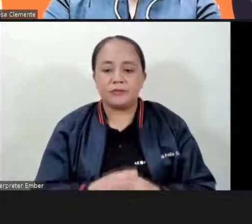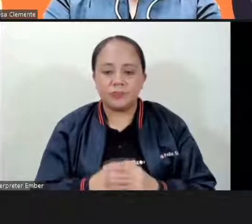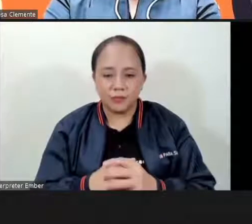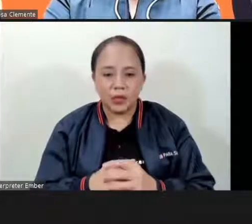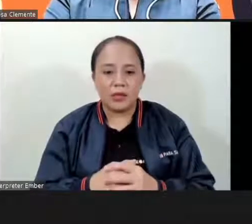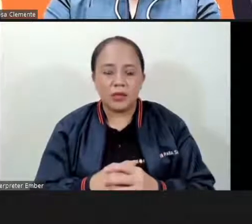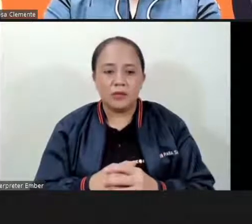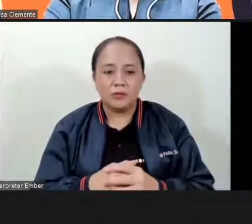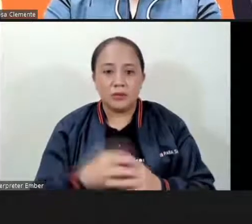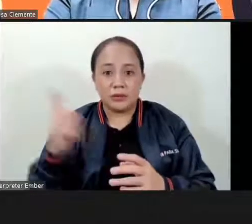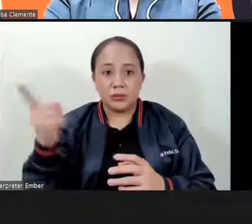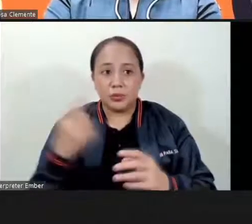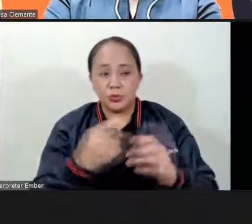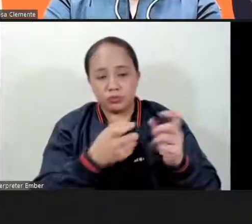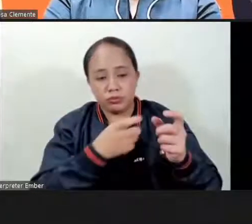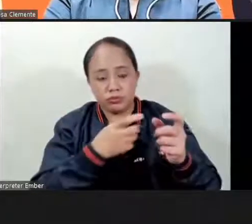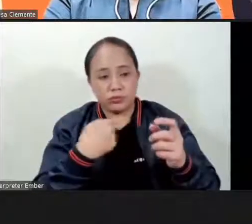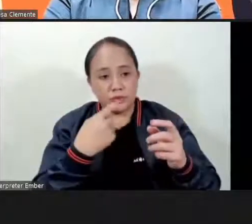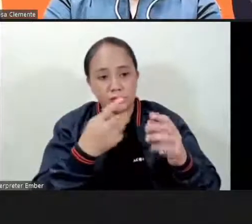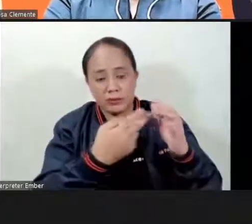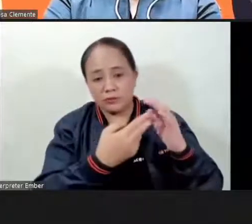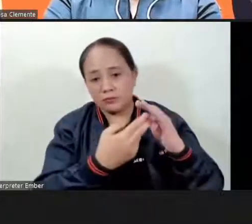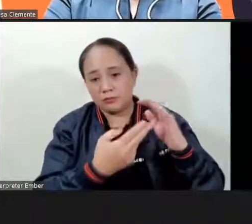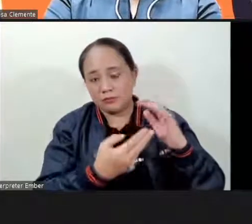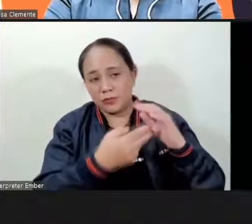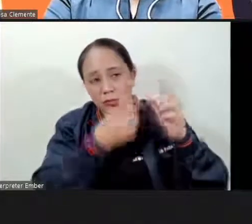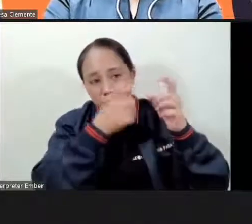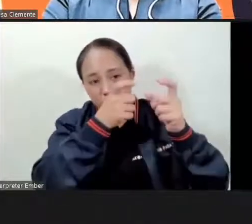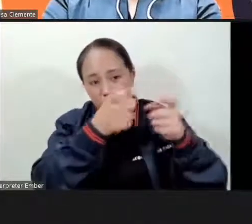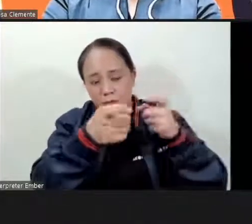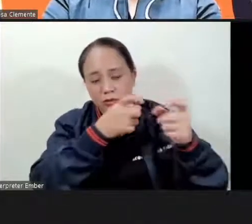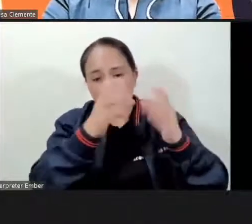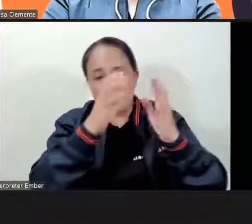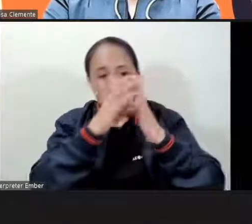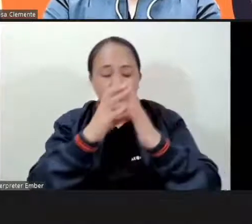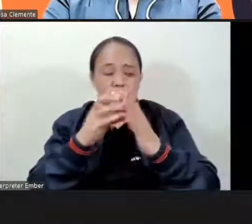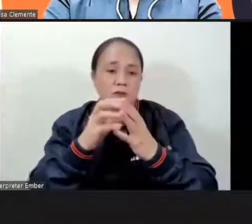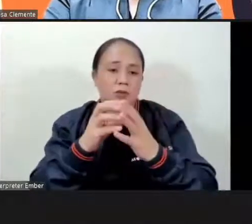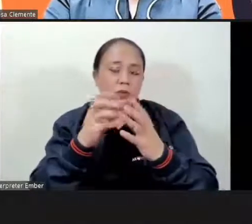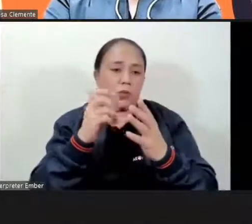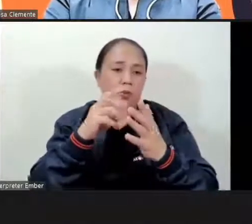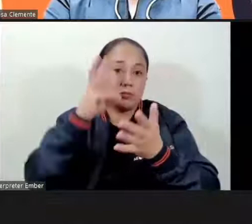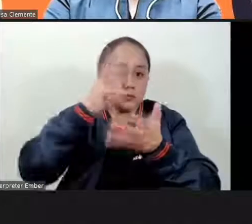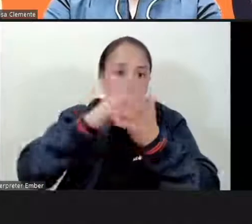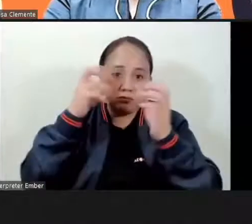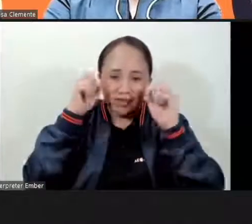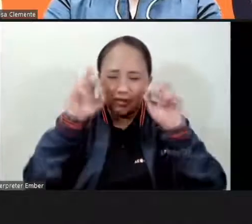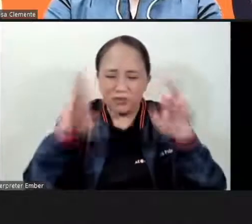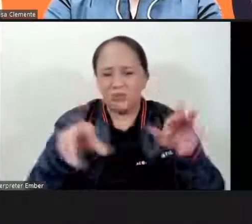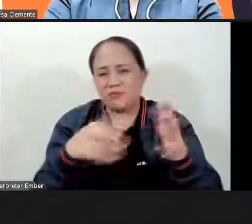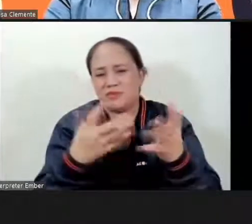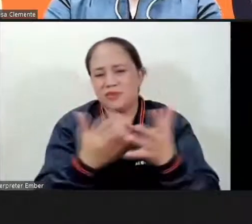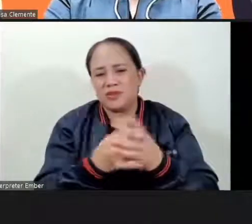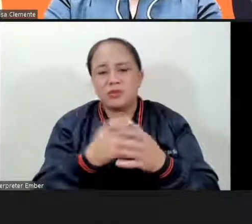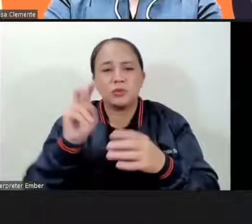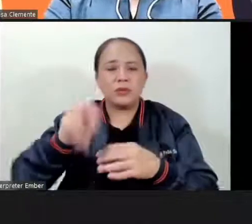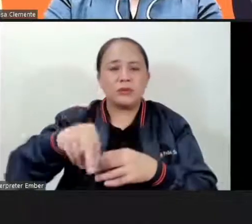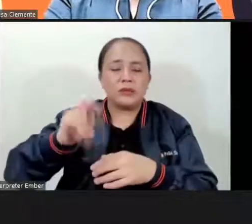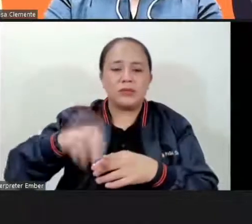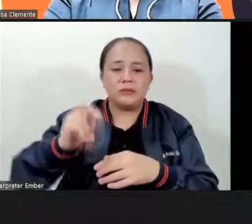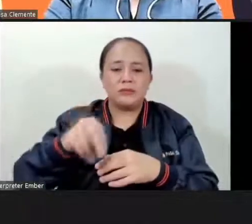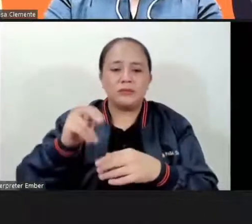under the supervision of the city or municipal mayors, no? So kailangan natin